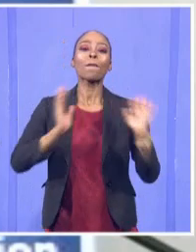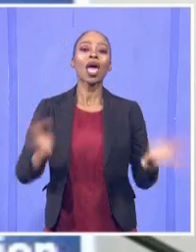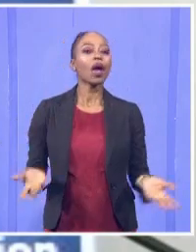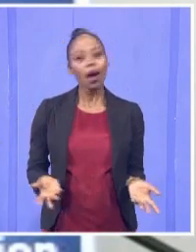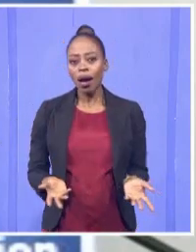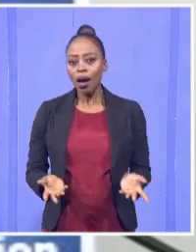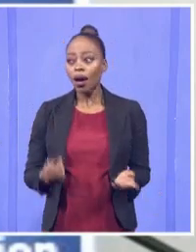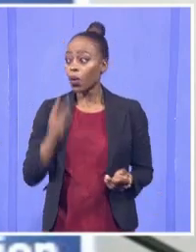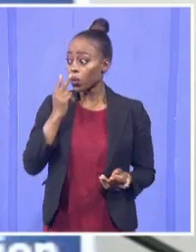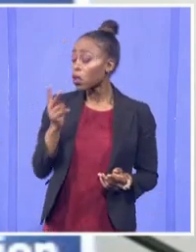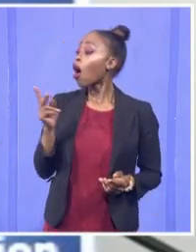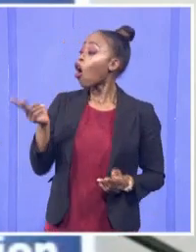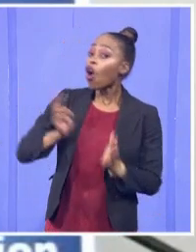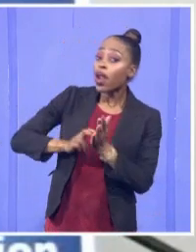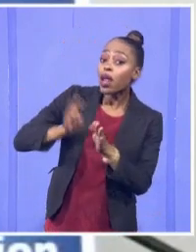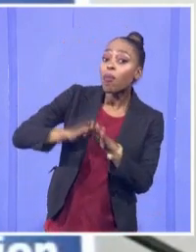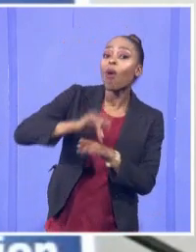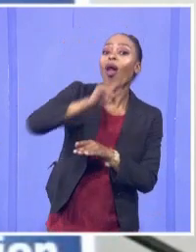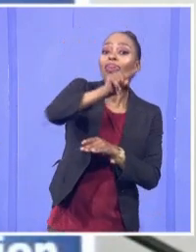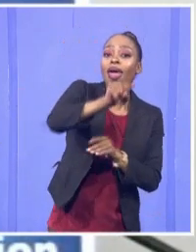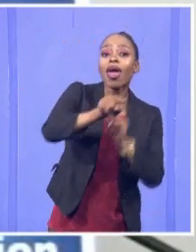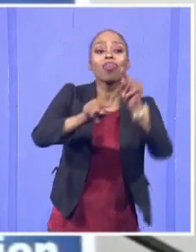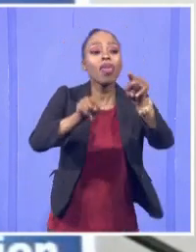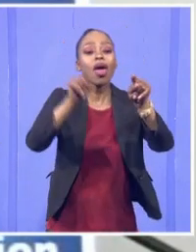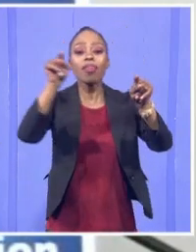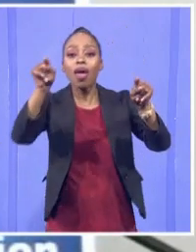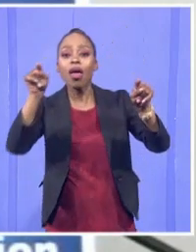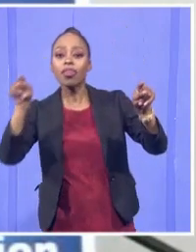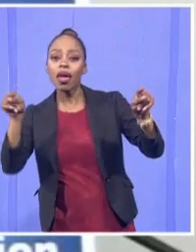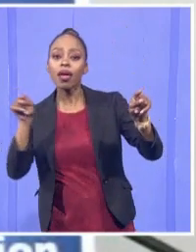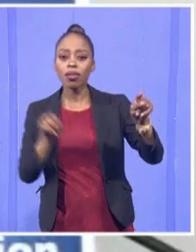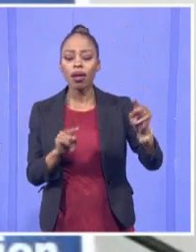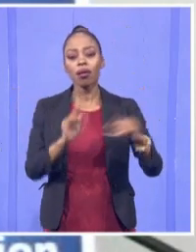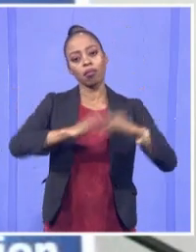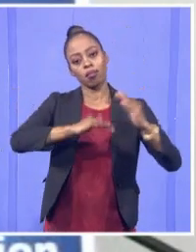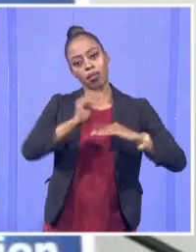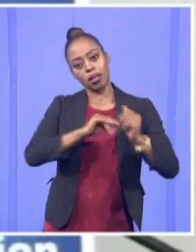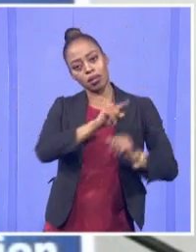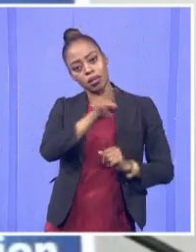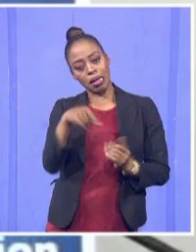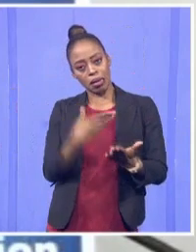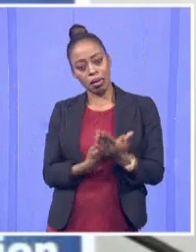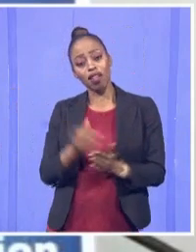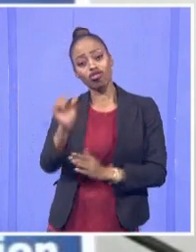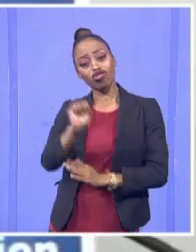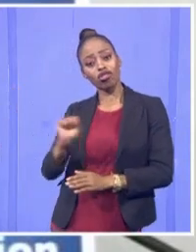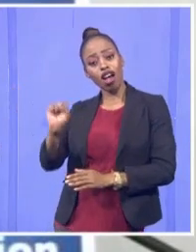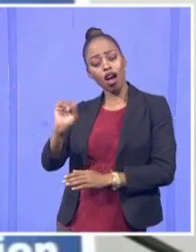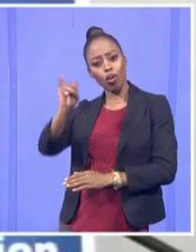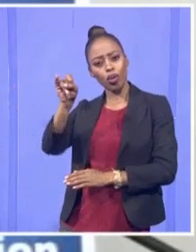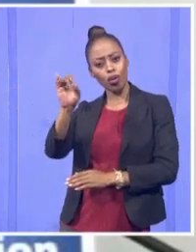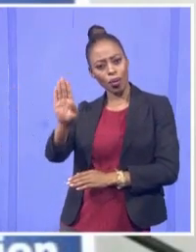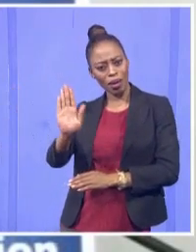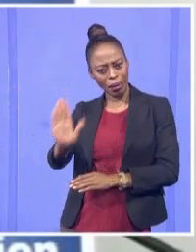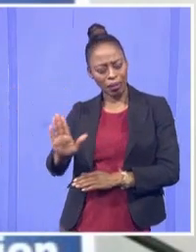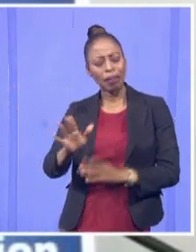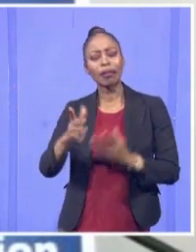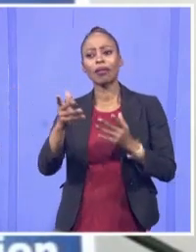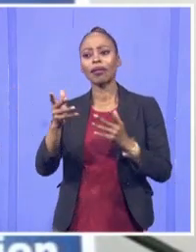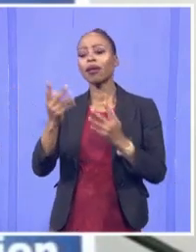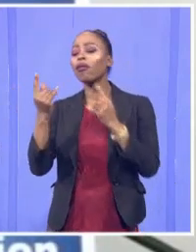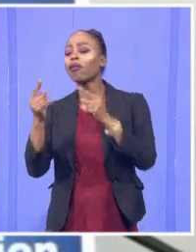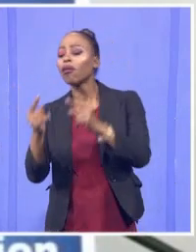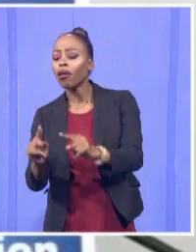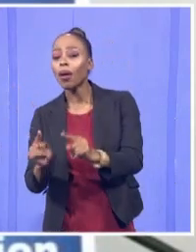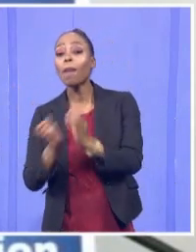where they are needed, in communities where they're needed. If you go to the south, Johannesburg South,